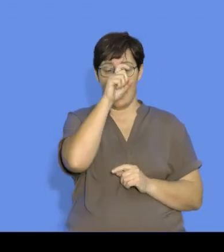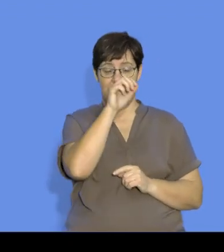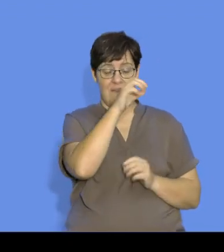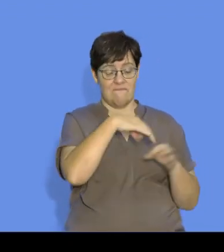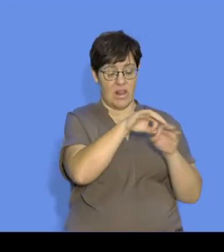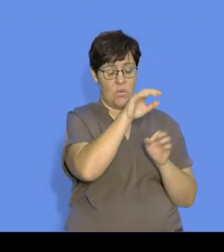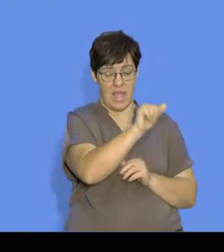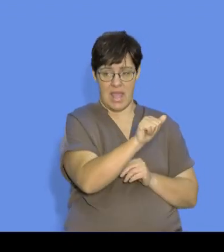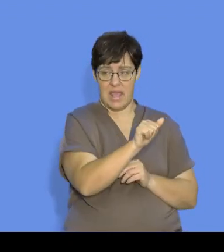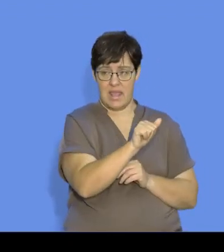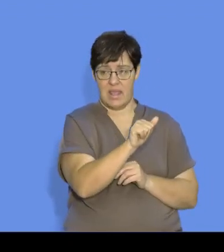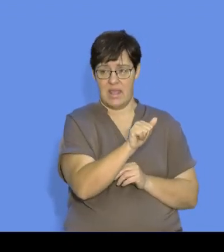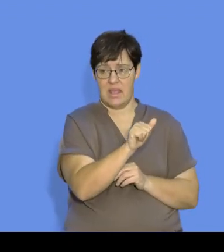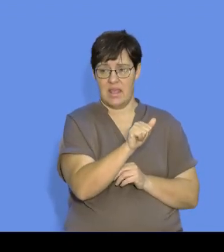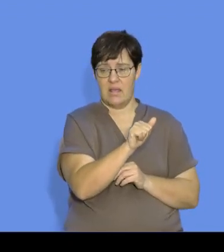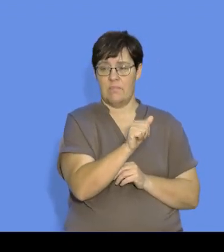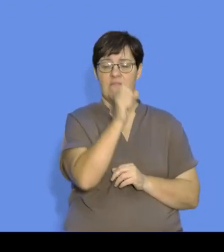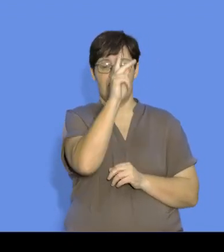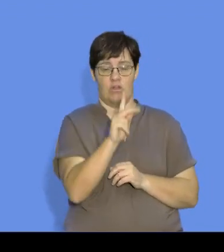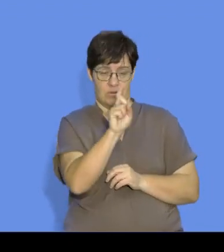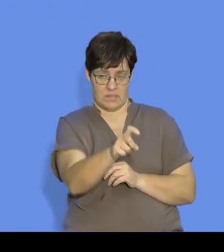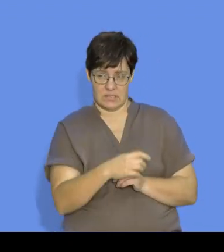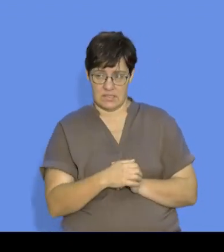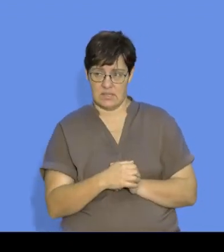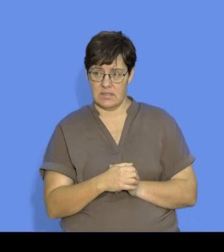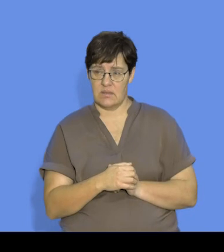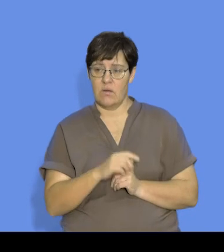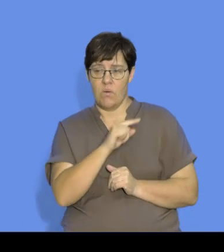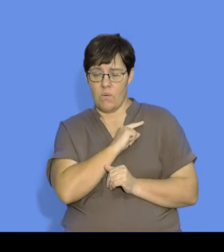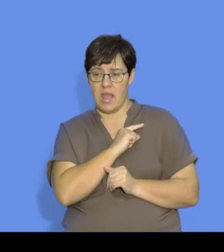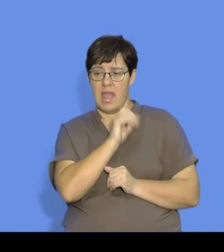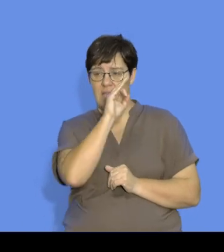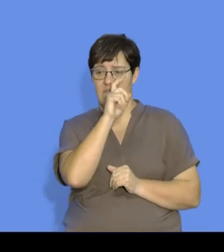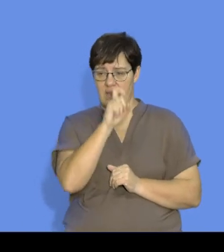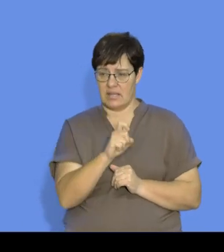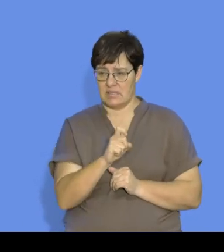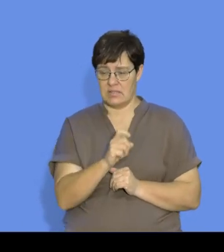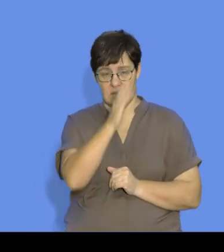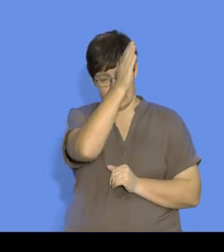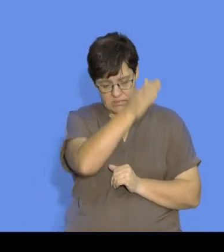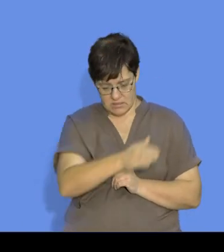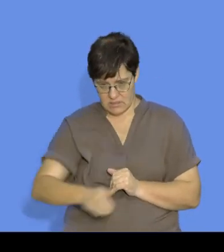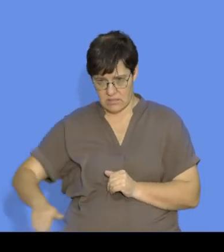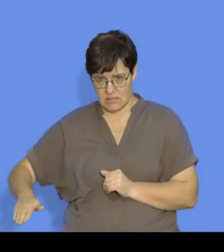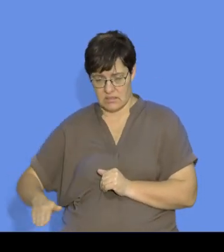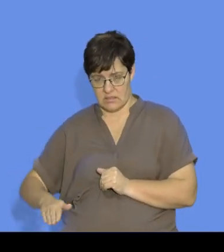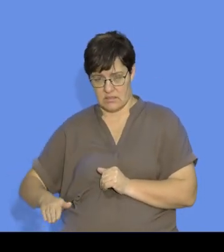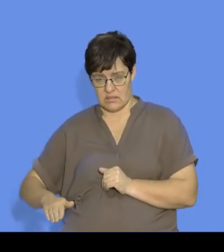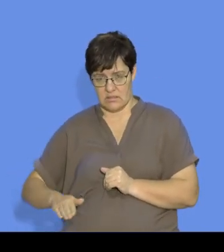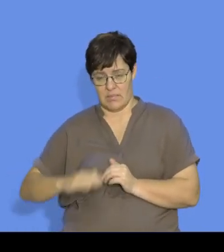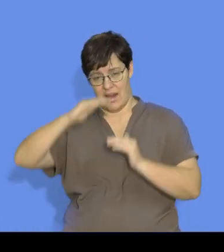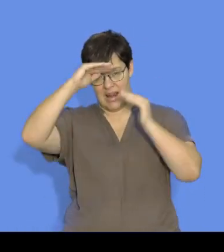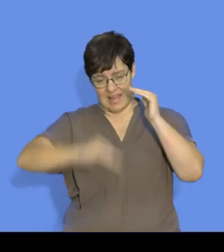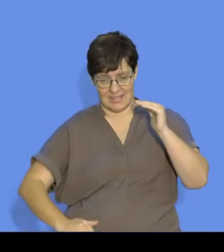a must be a fraction, right? Because f of x, you can see this is a decreasing function,